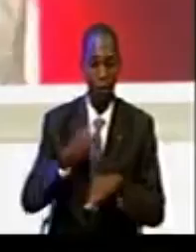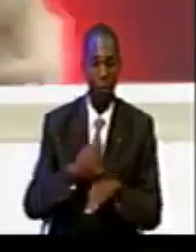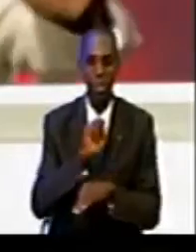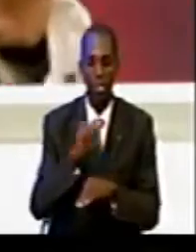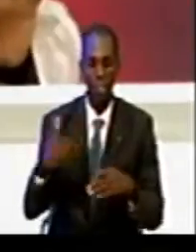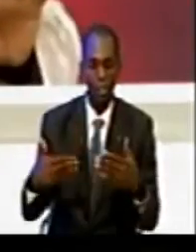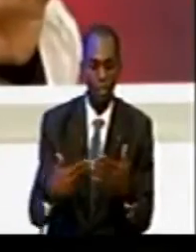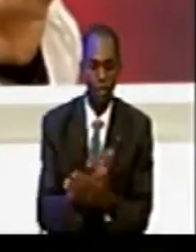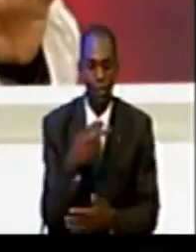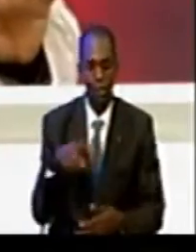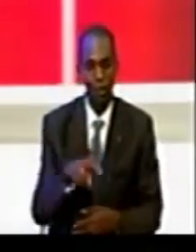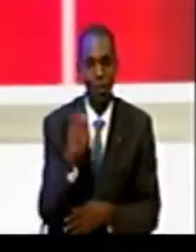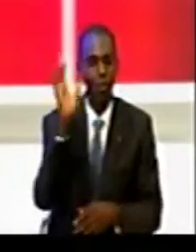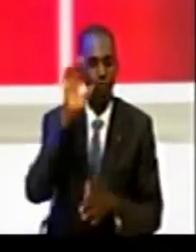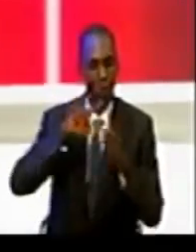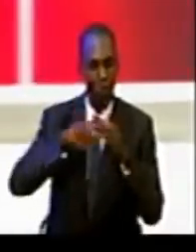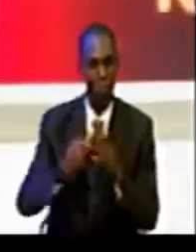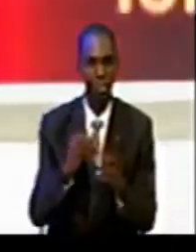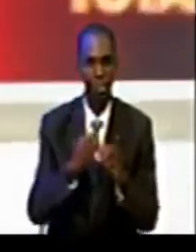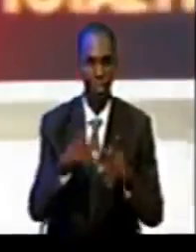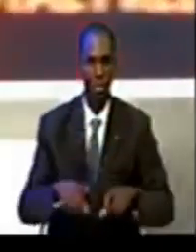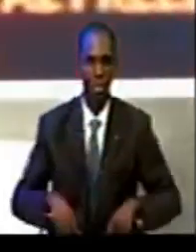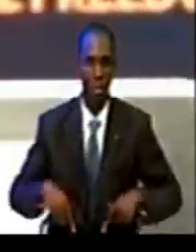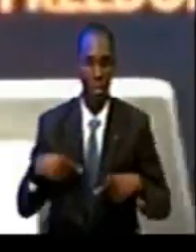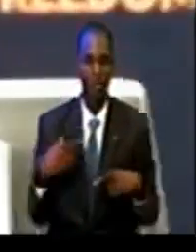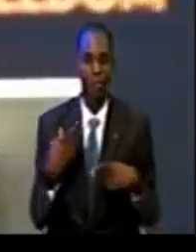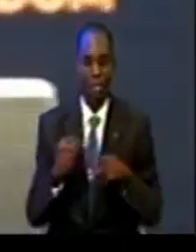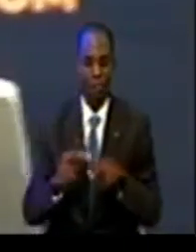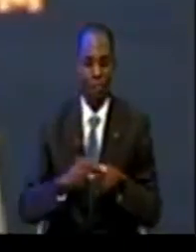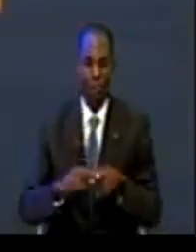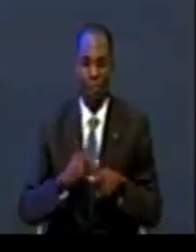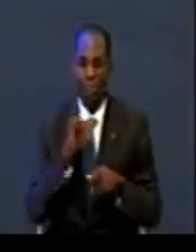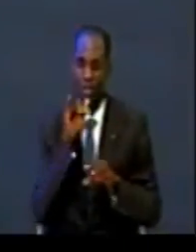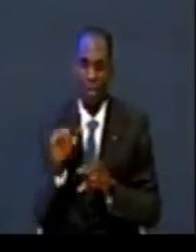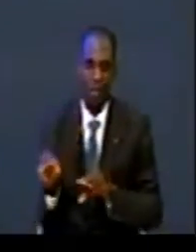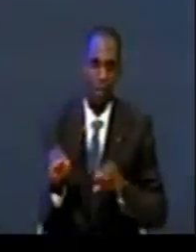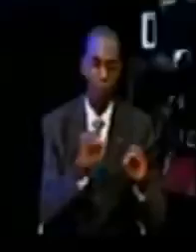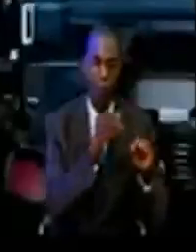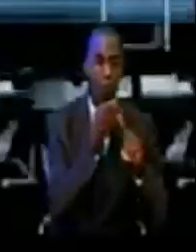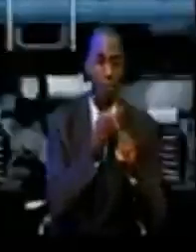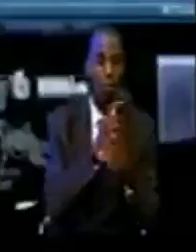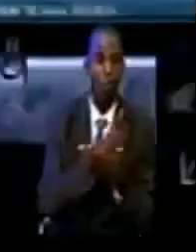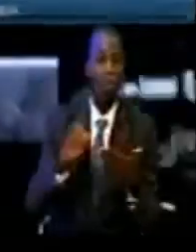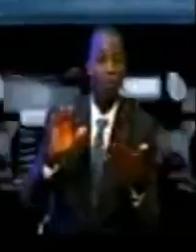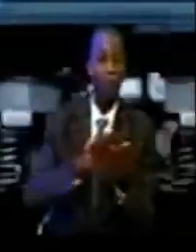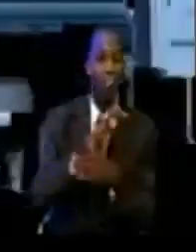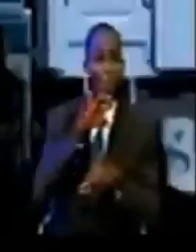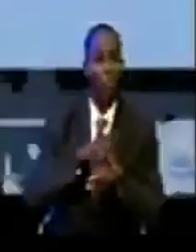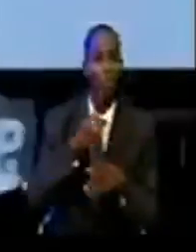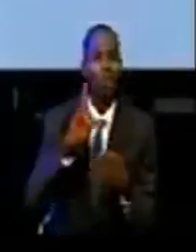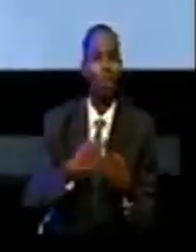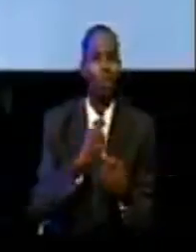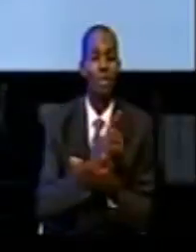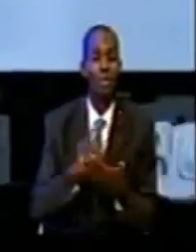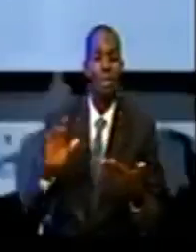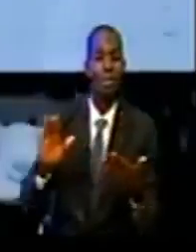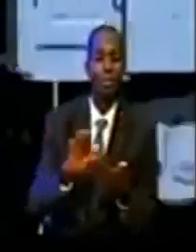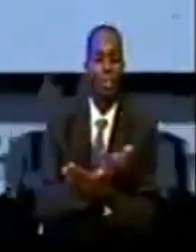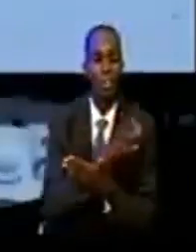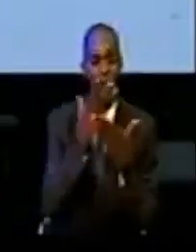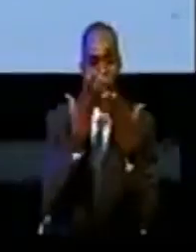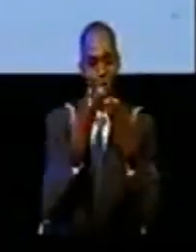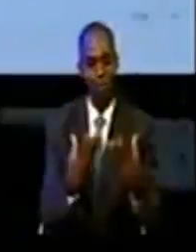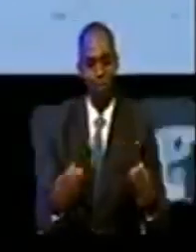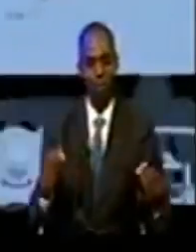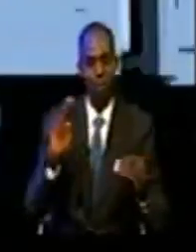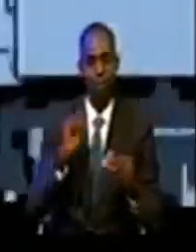with total freedom, a new journey will begin in your life. The tree is moving from divine